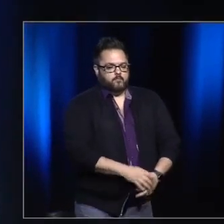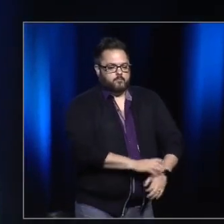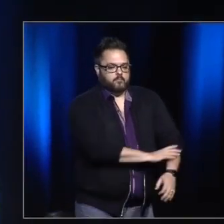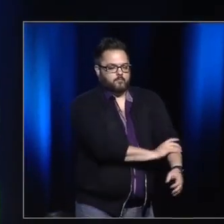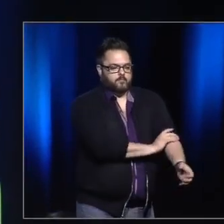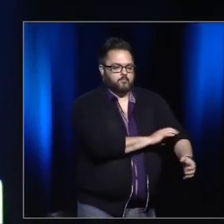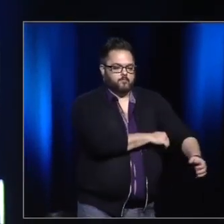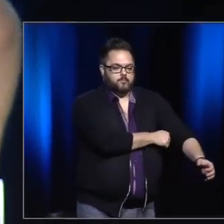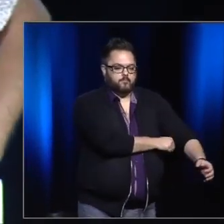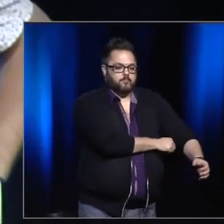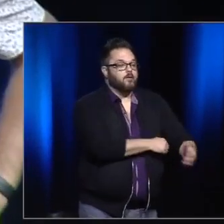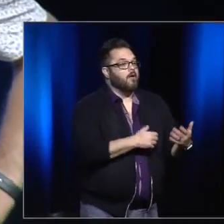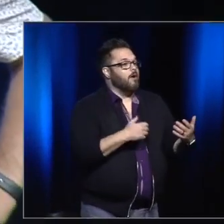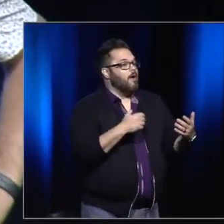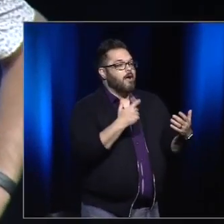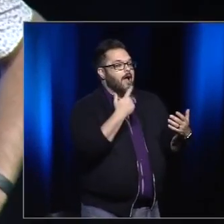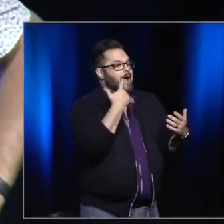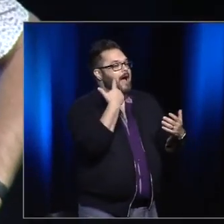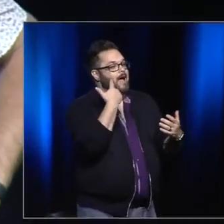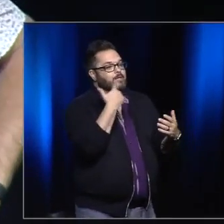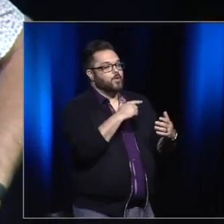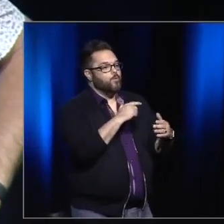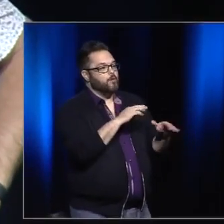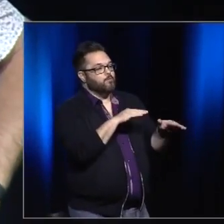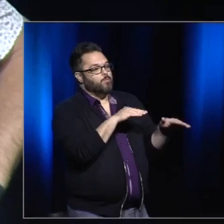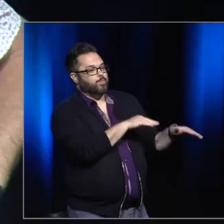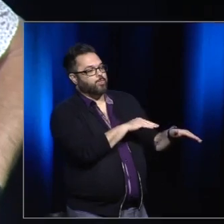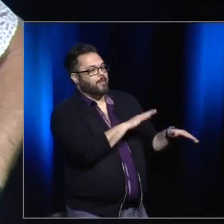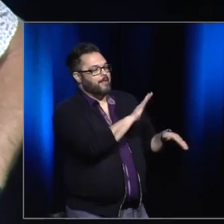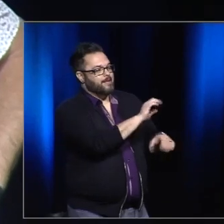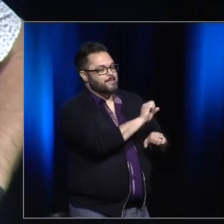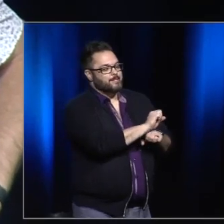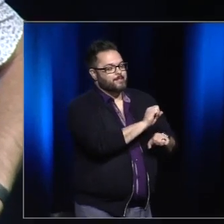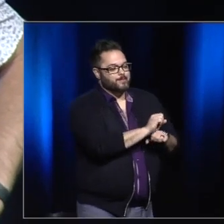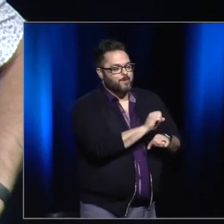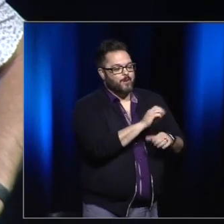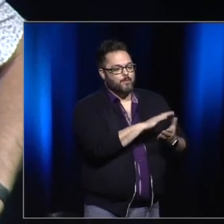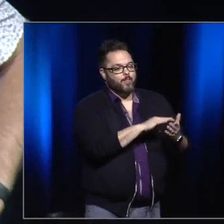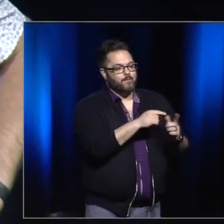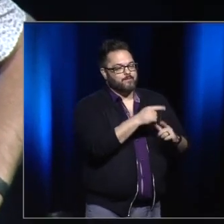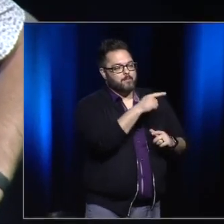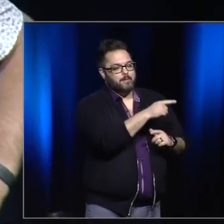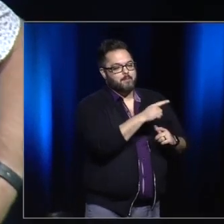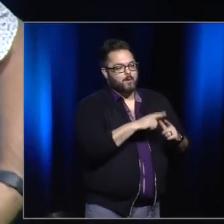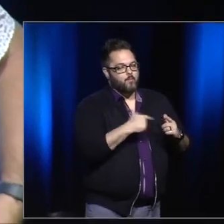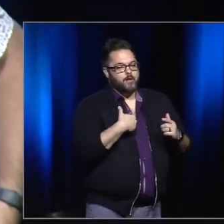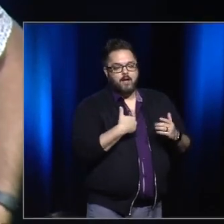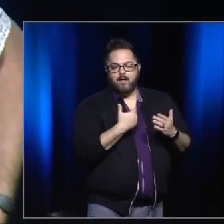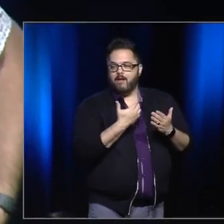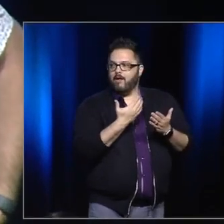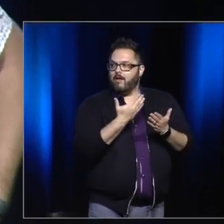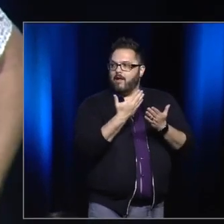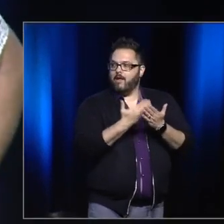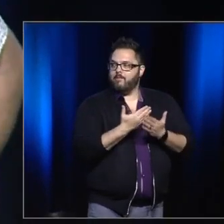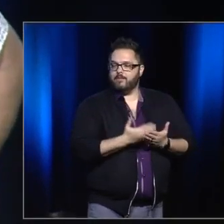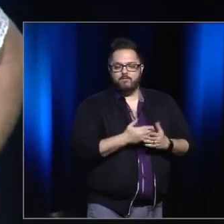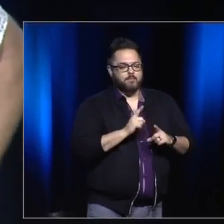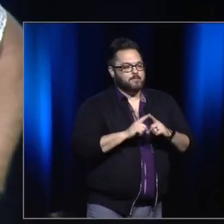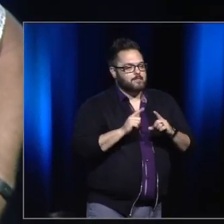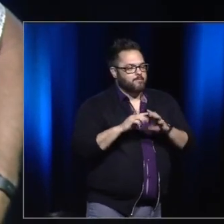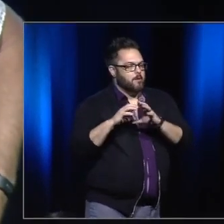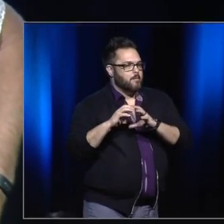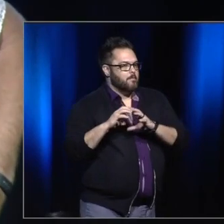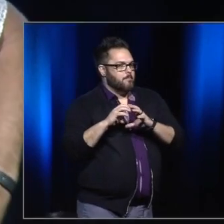Not to take from Richard's pitch for large sums of money from you, but there's evidence from various other populations of